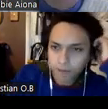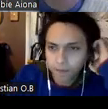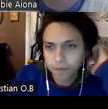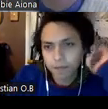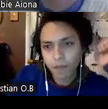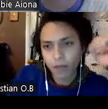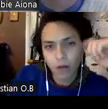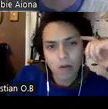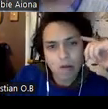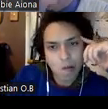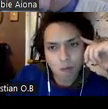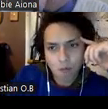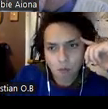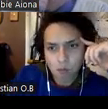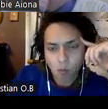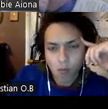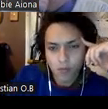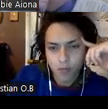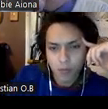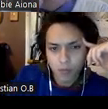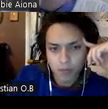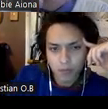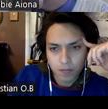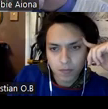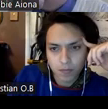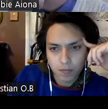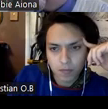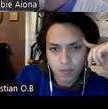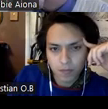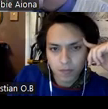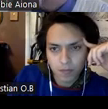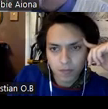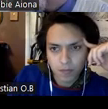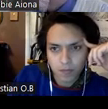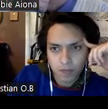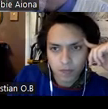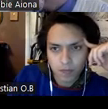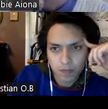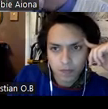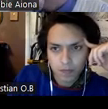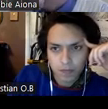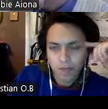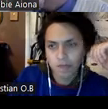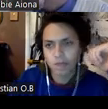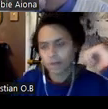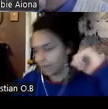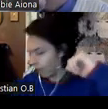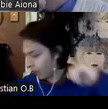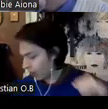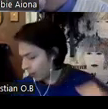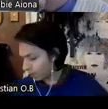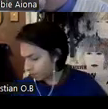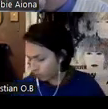Oh, that's right. We were gonna add that thing about, or deadly force that doesn't